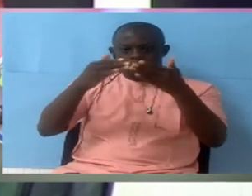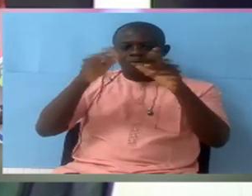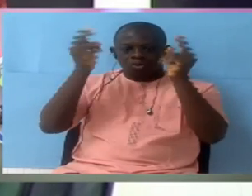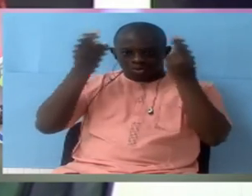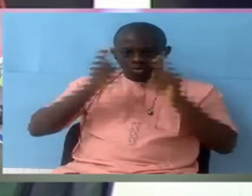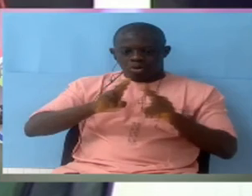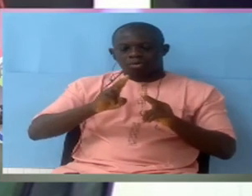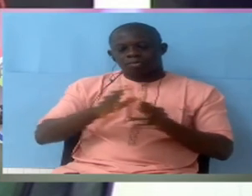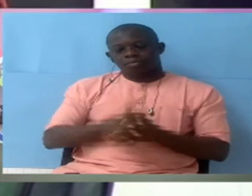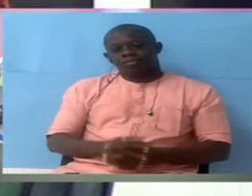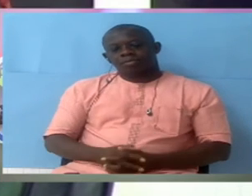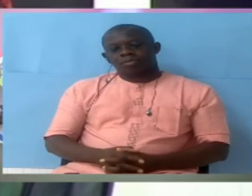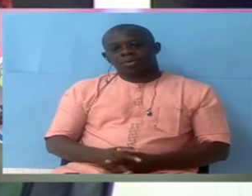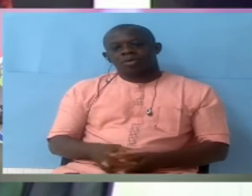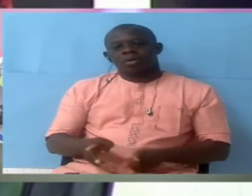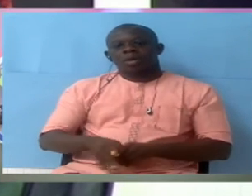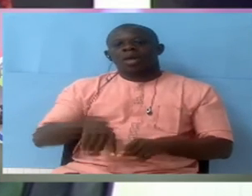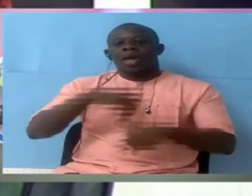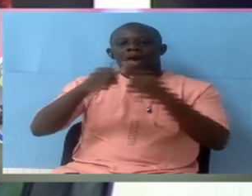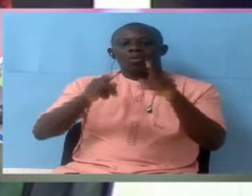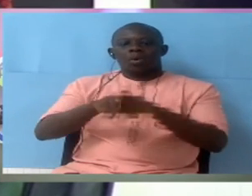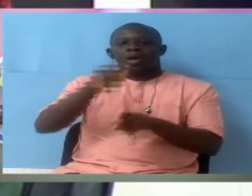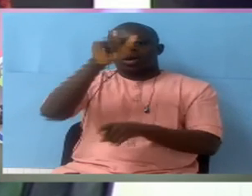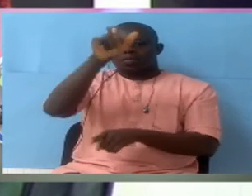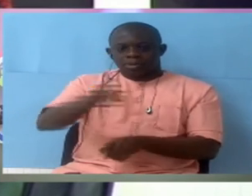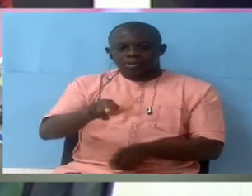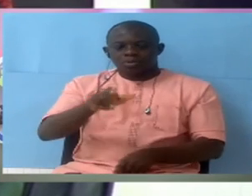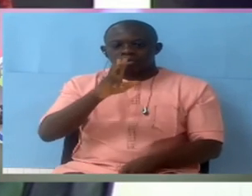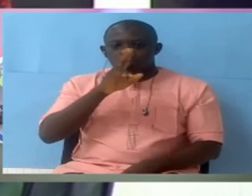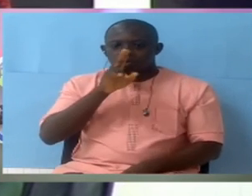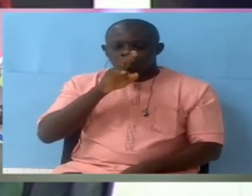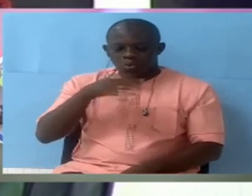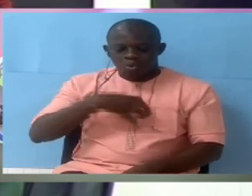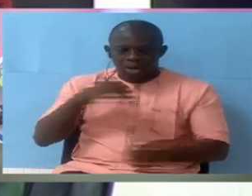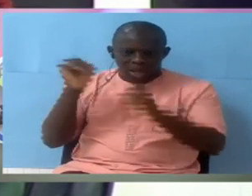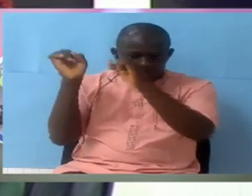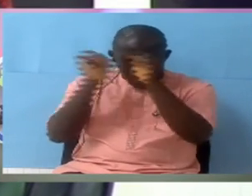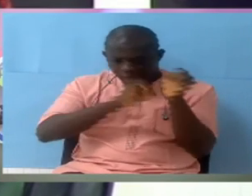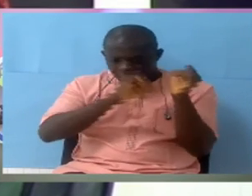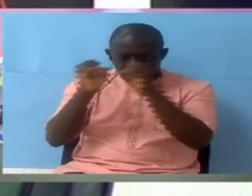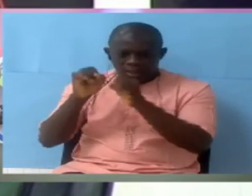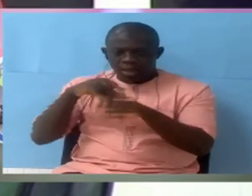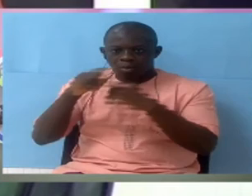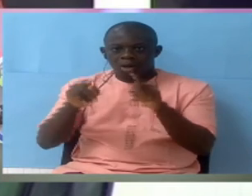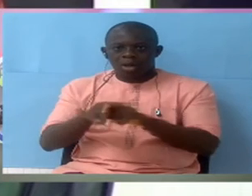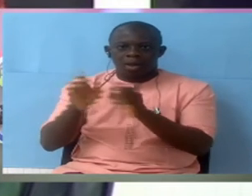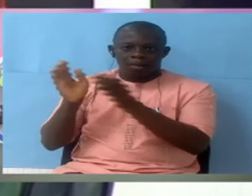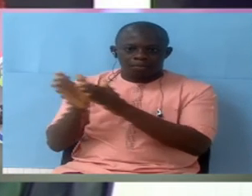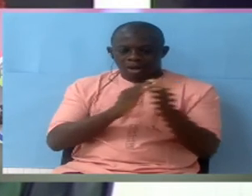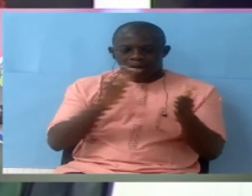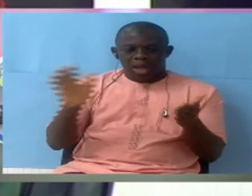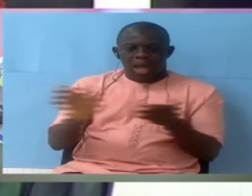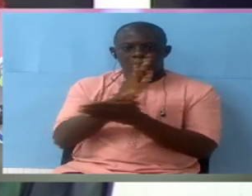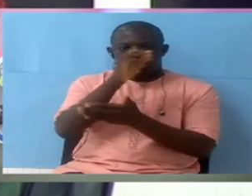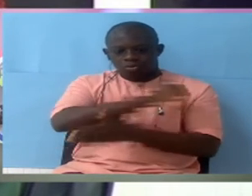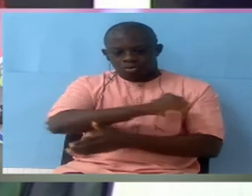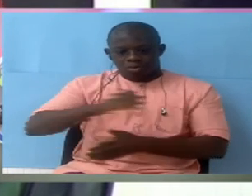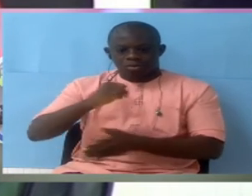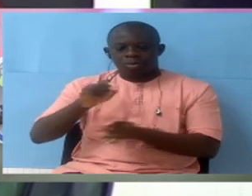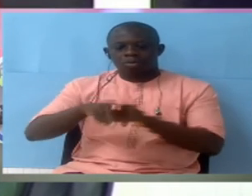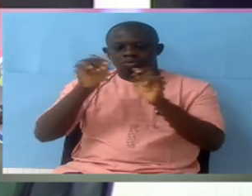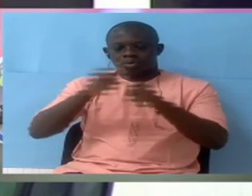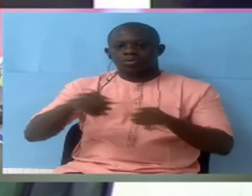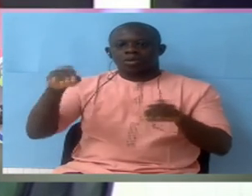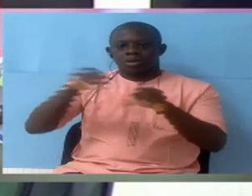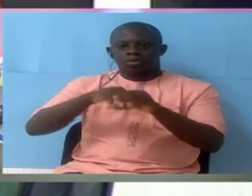ci negi député yi. For concealment of treason to be included in the CPC. Pour nak ñu bolé ko nak ci téré bi pour woné